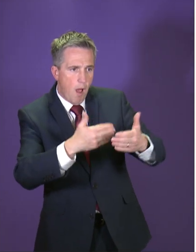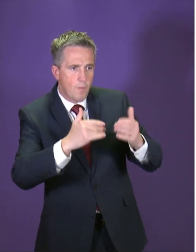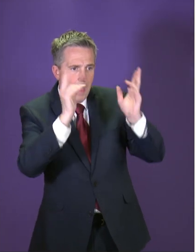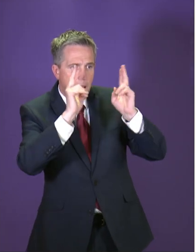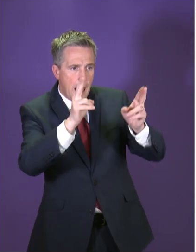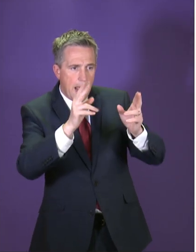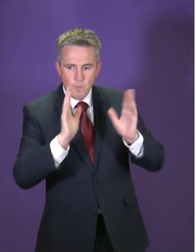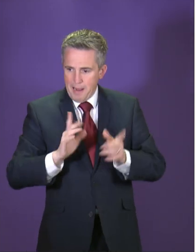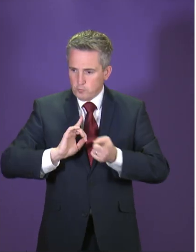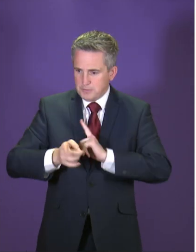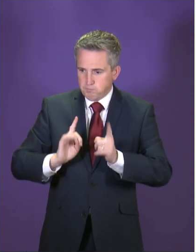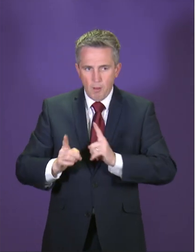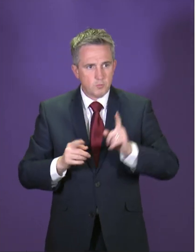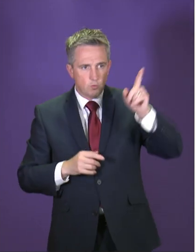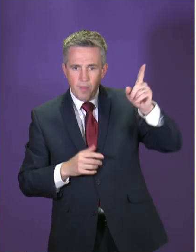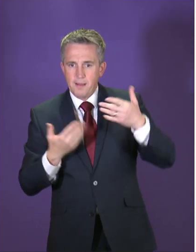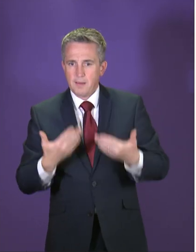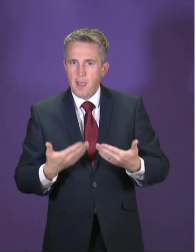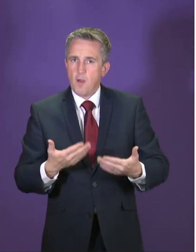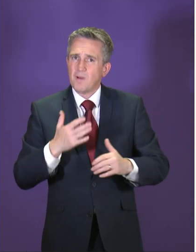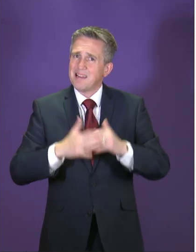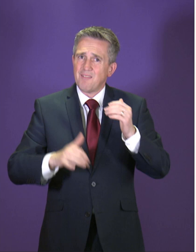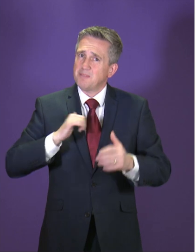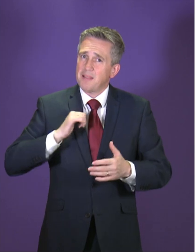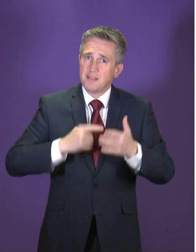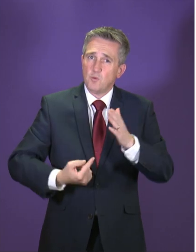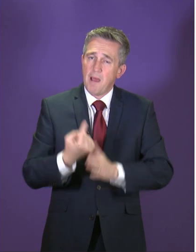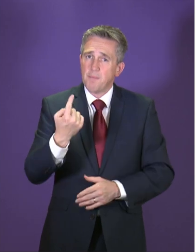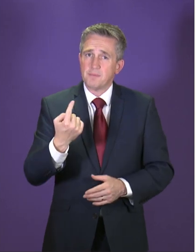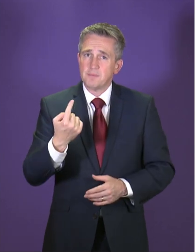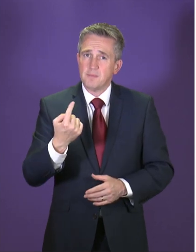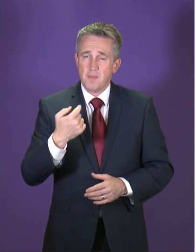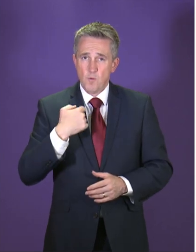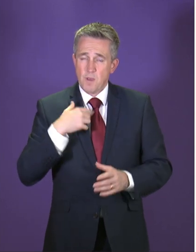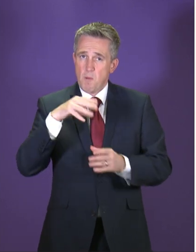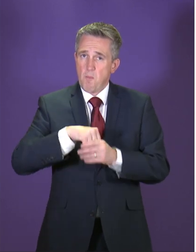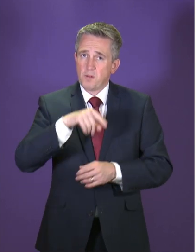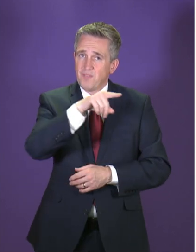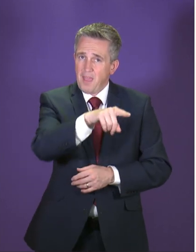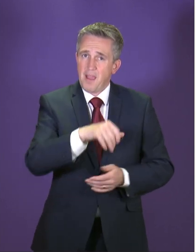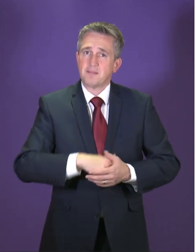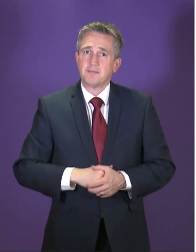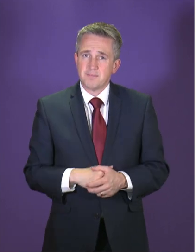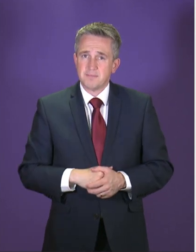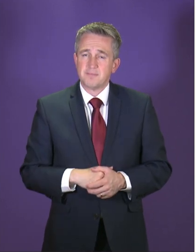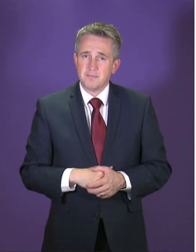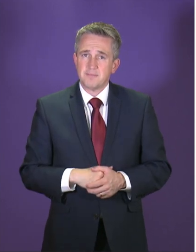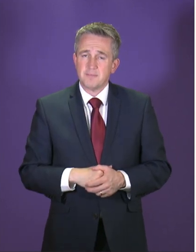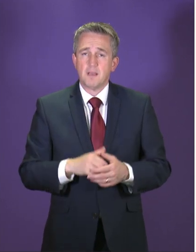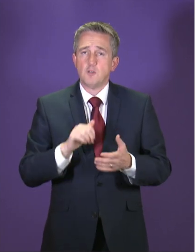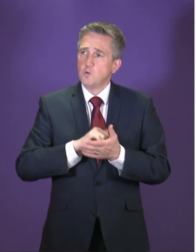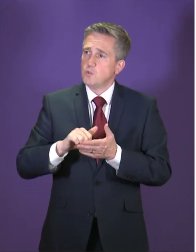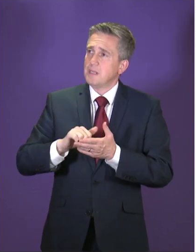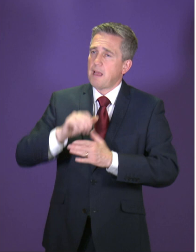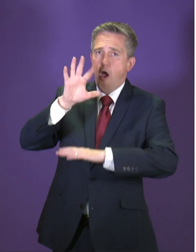very interesting cycle that we never anticipated that we would be part of. Because normally we make